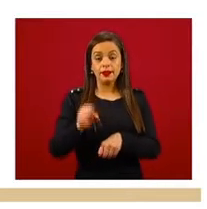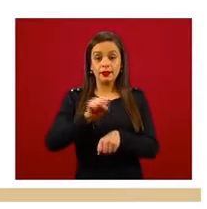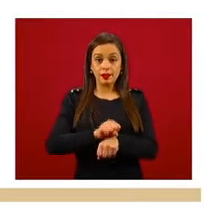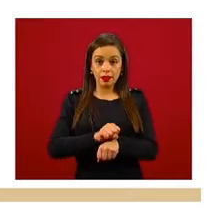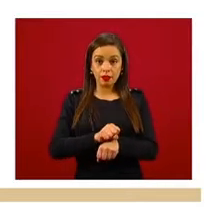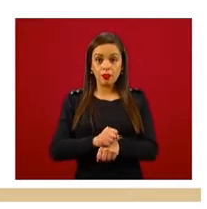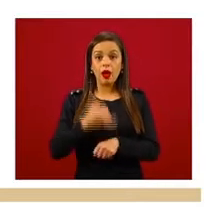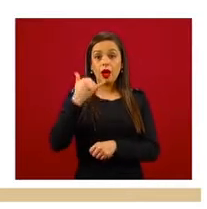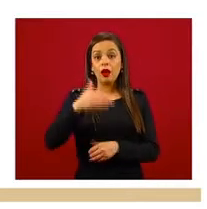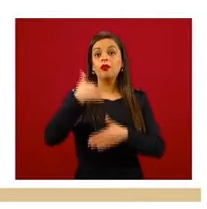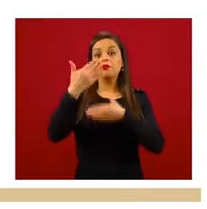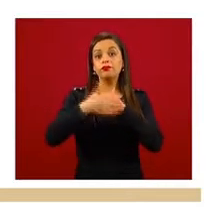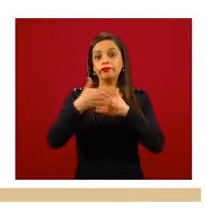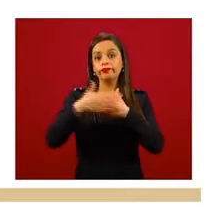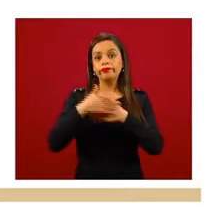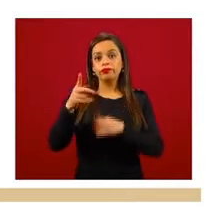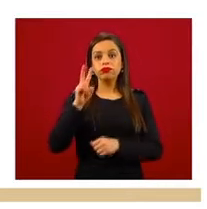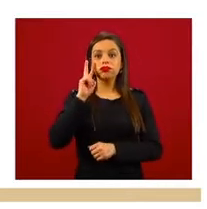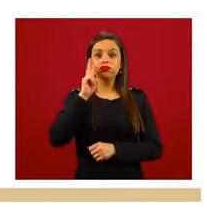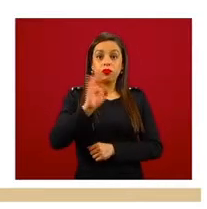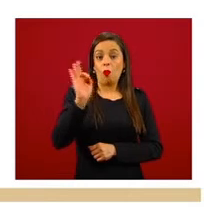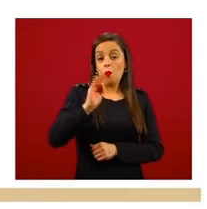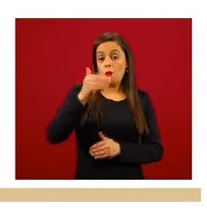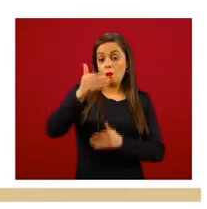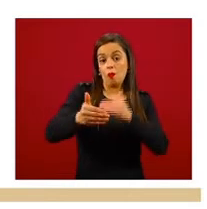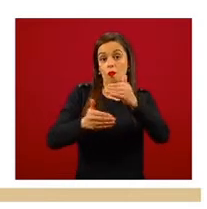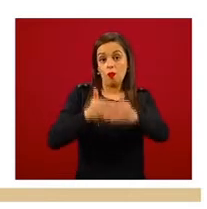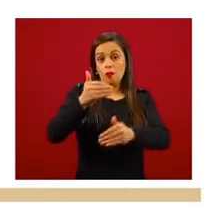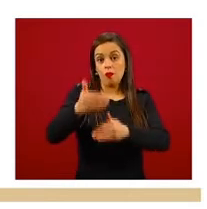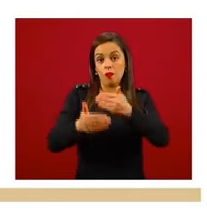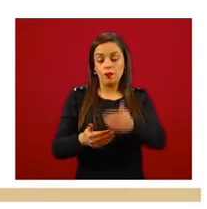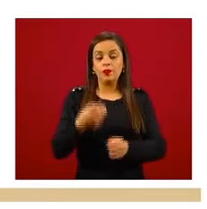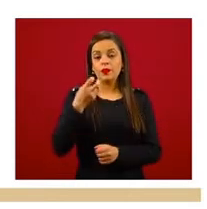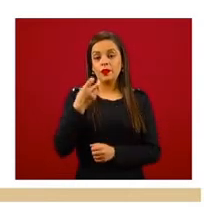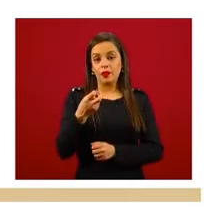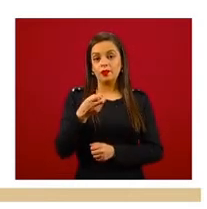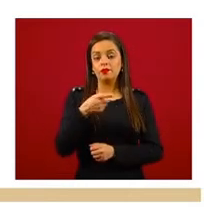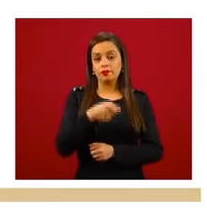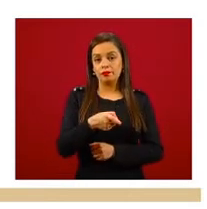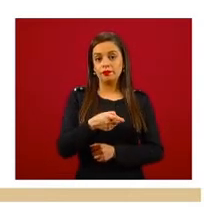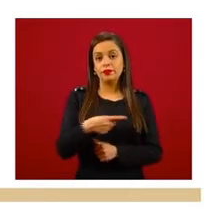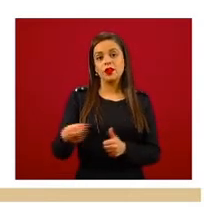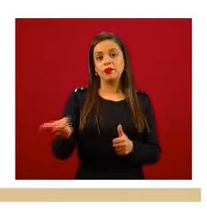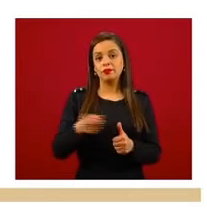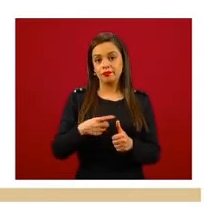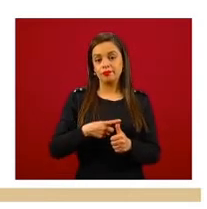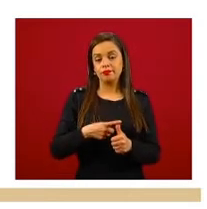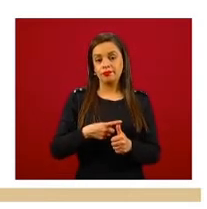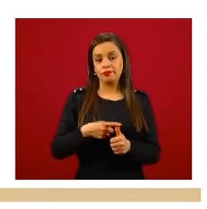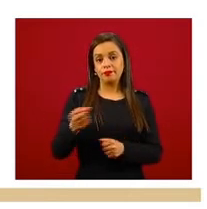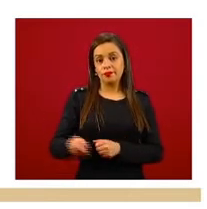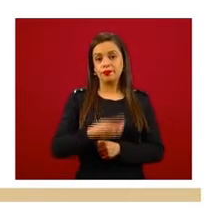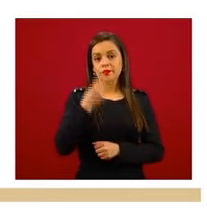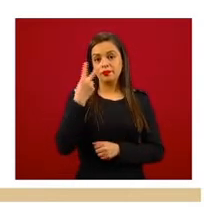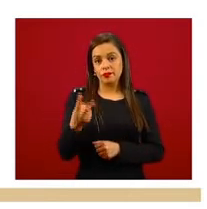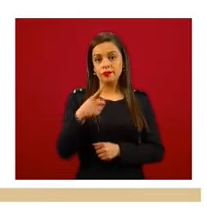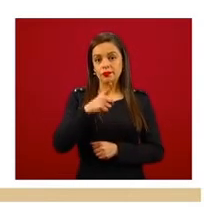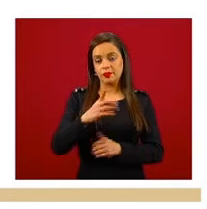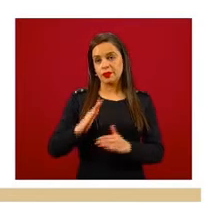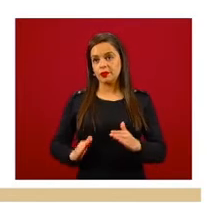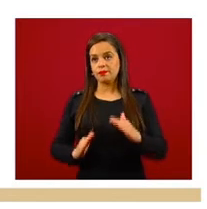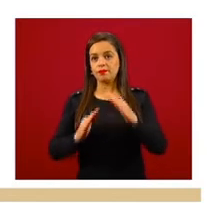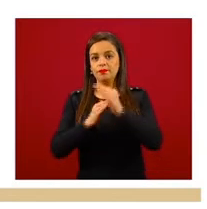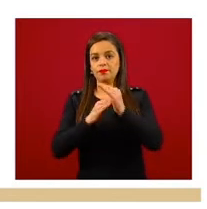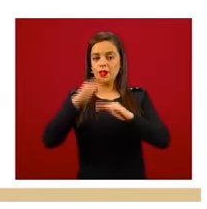where we have had the highest concentration on. And based on our forecast that we have already shared with you, we are actually